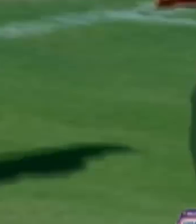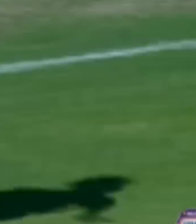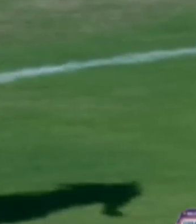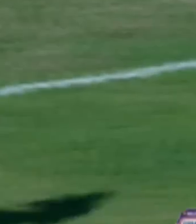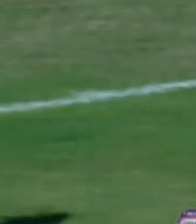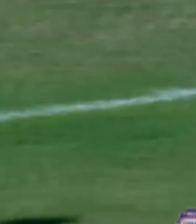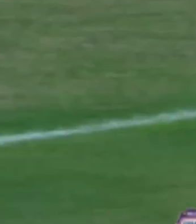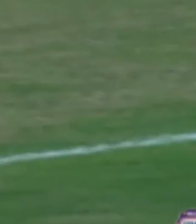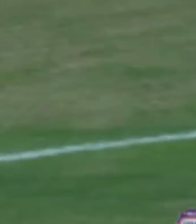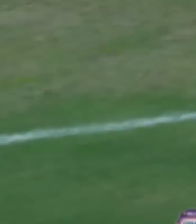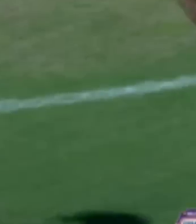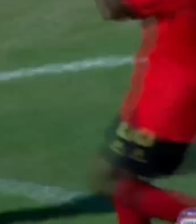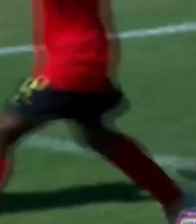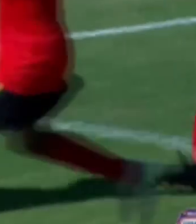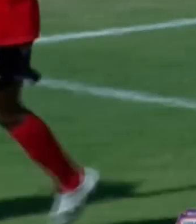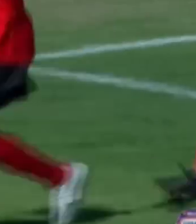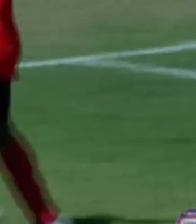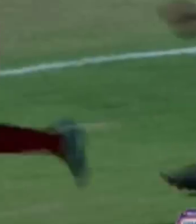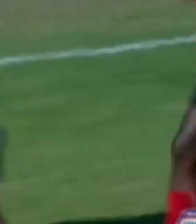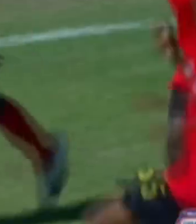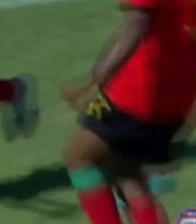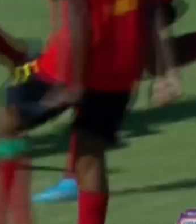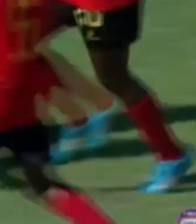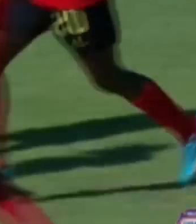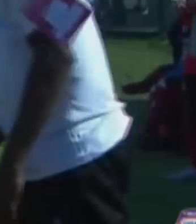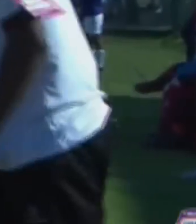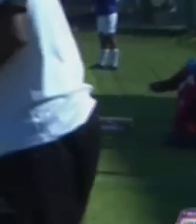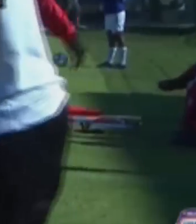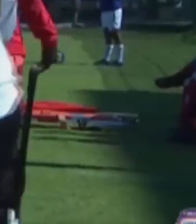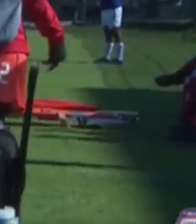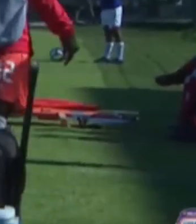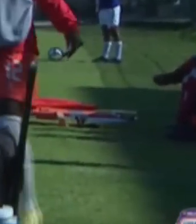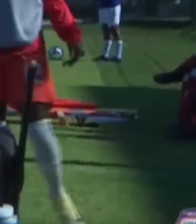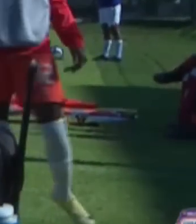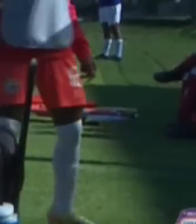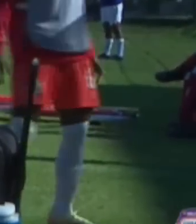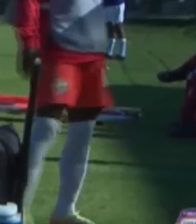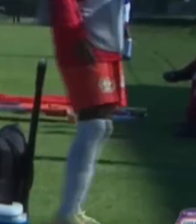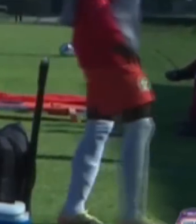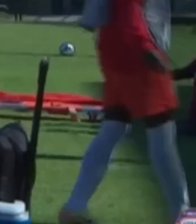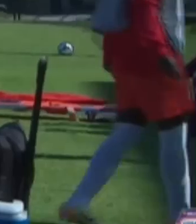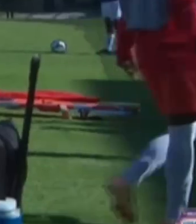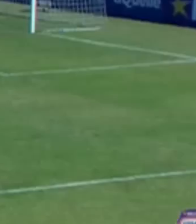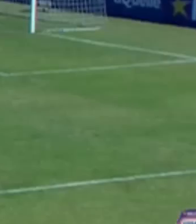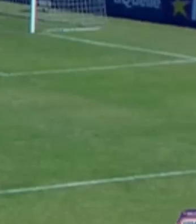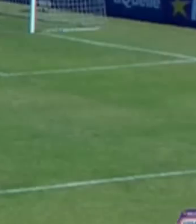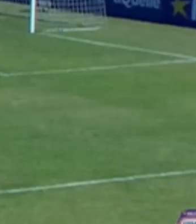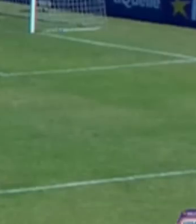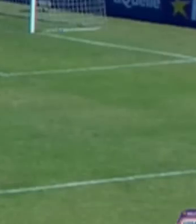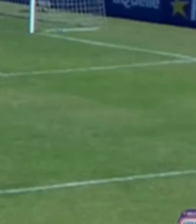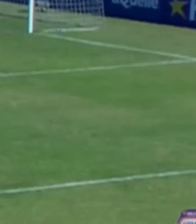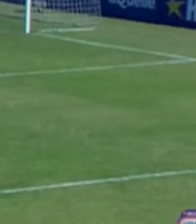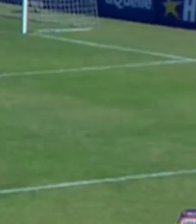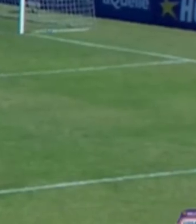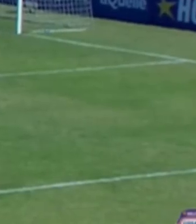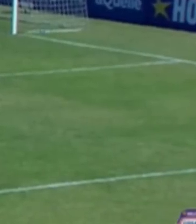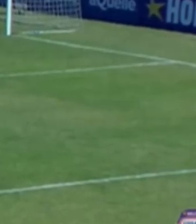defense. It was a matter of time that Mozambique draw first blood. Tlogelwa